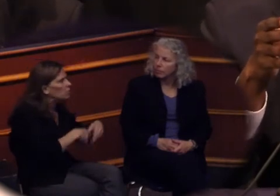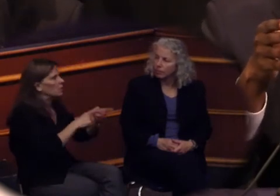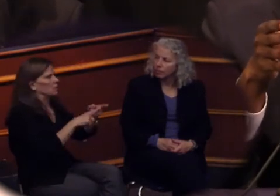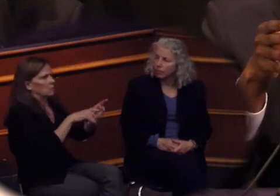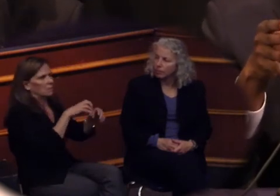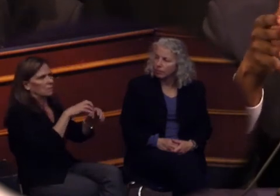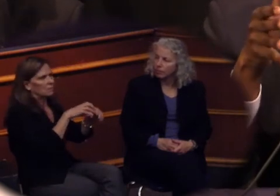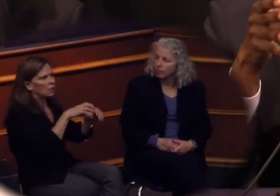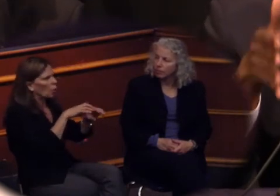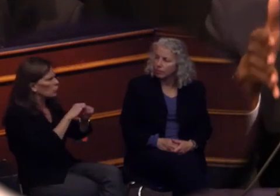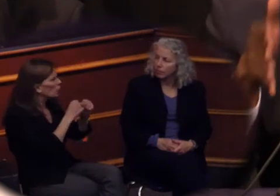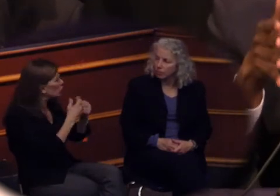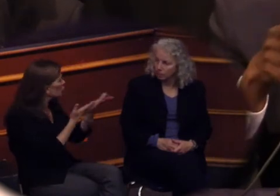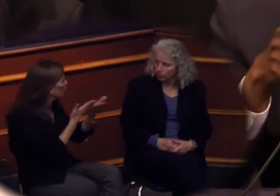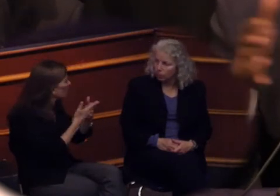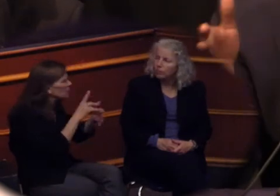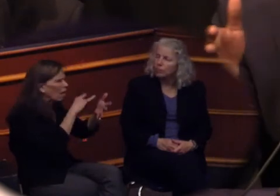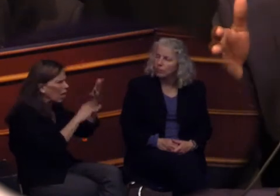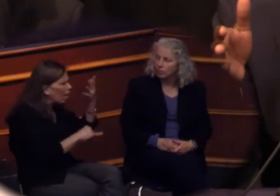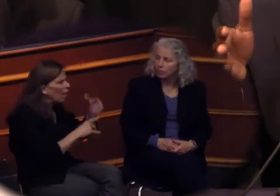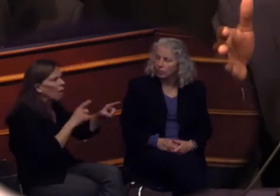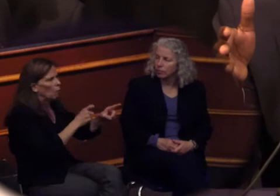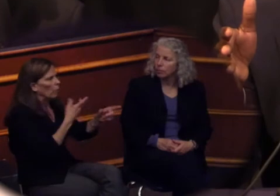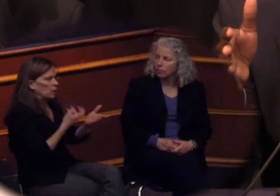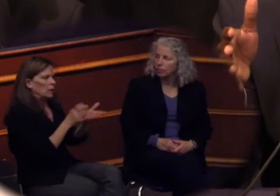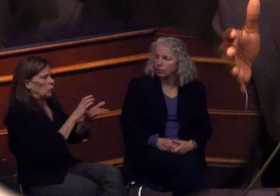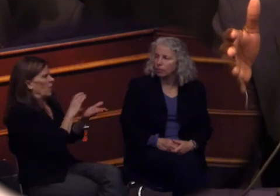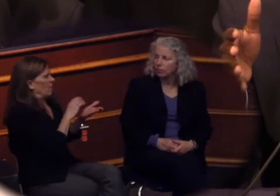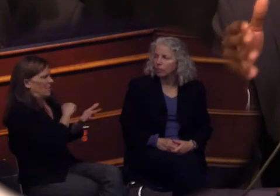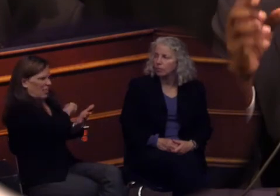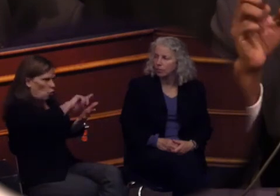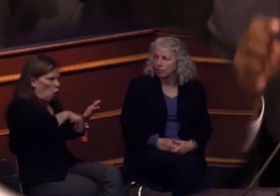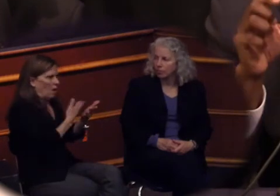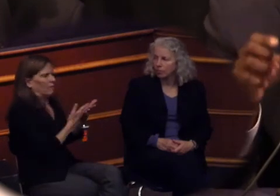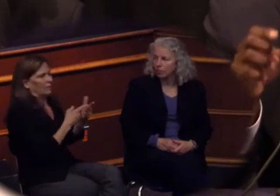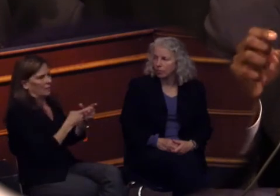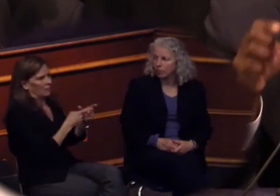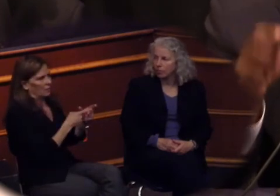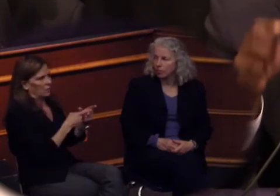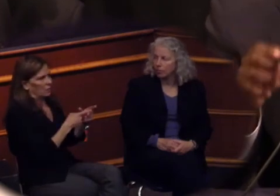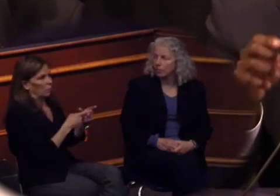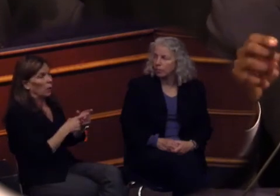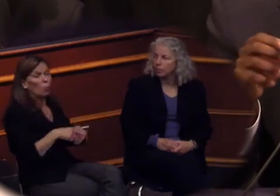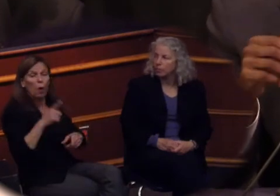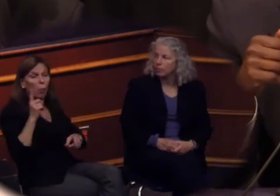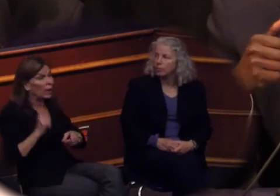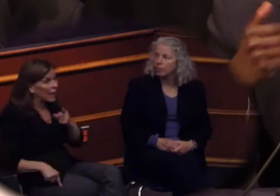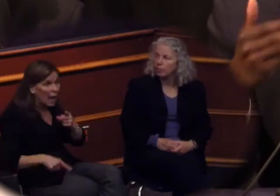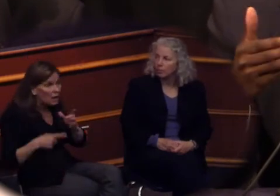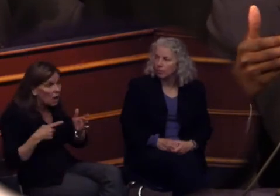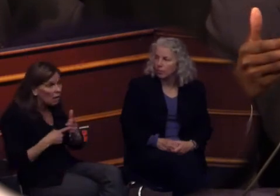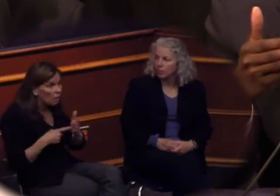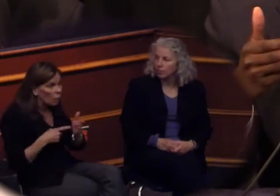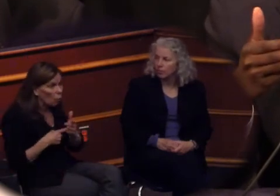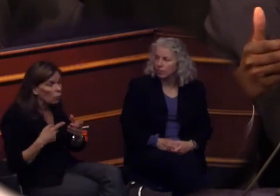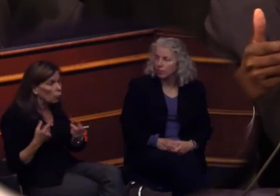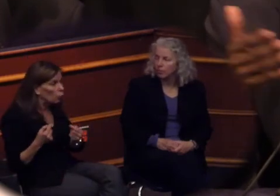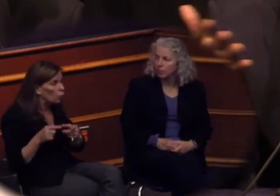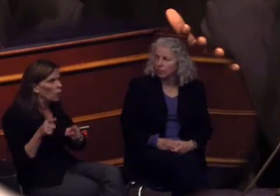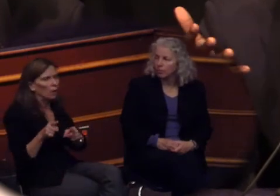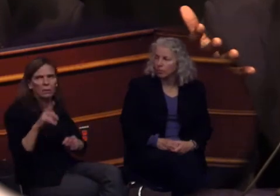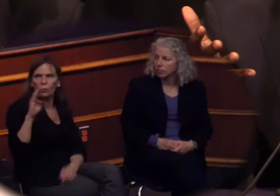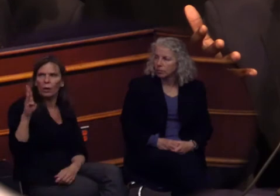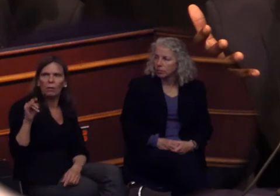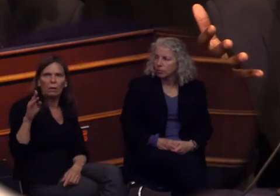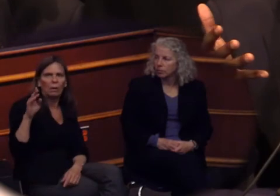recidivism. We need to invest in all these things across the board. What we cannot afford to do is to do something that Charlie Baker